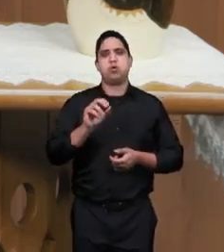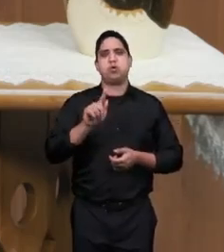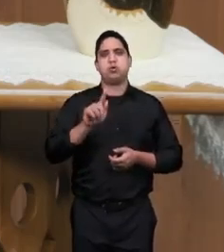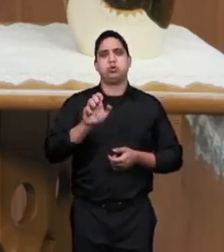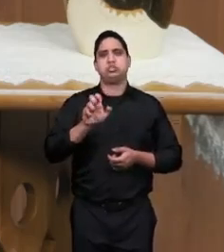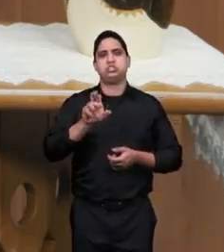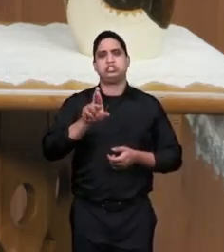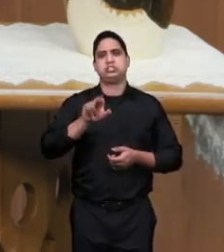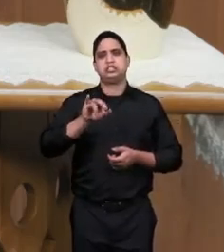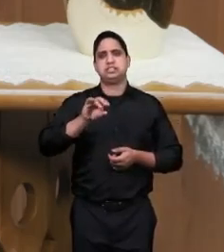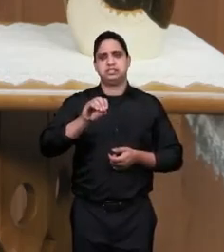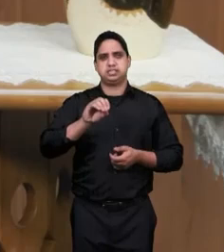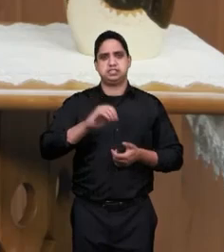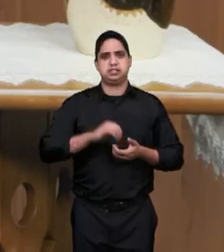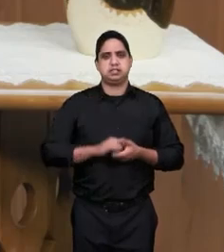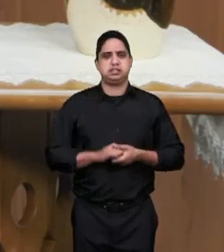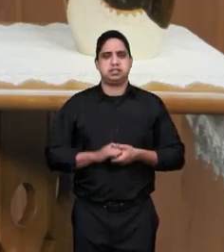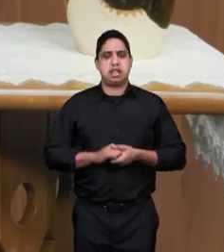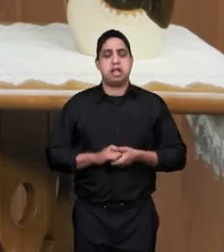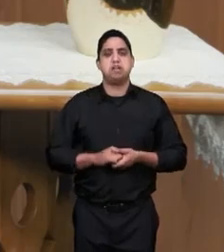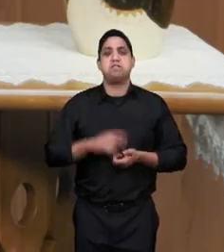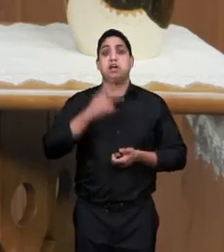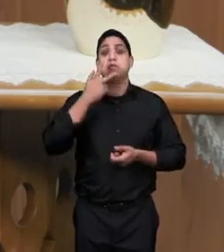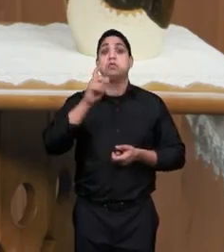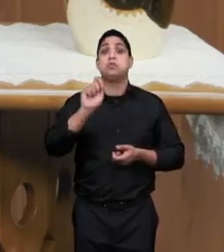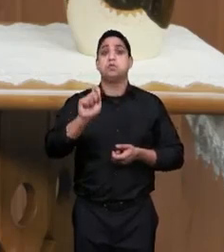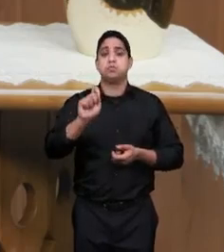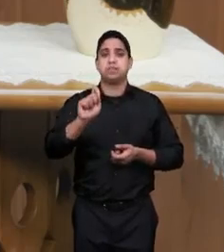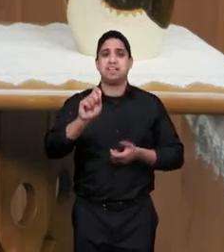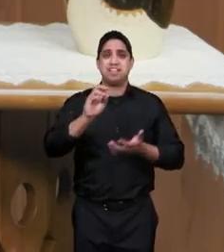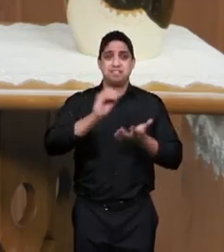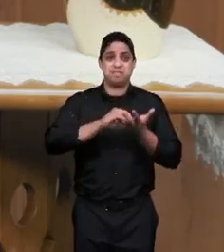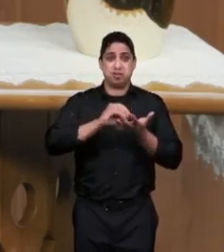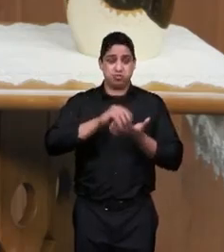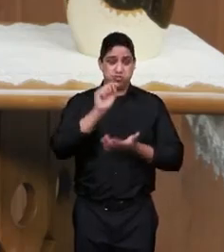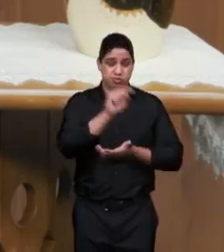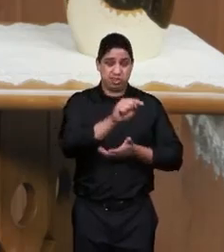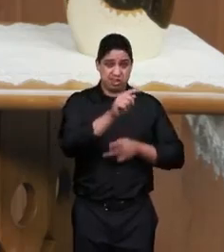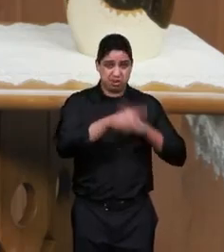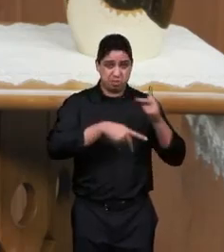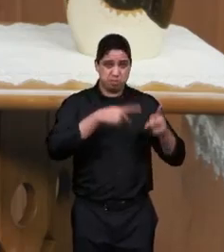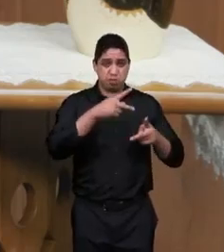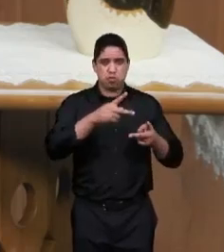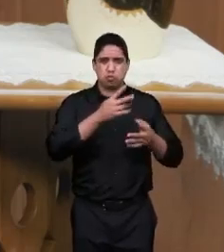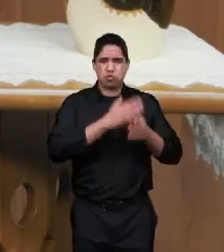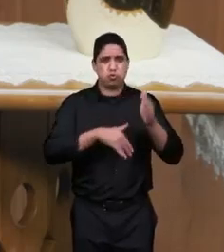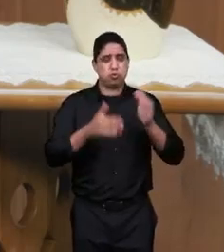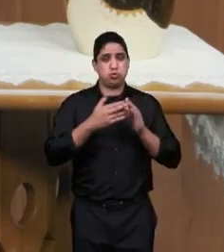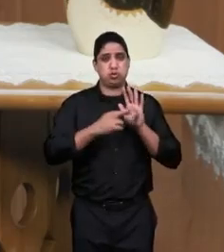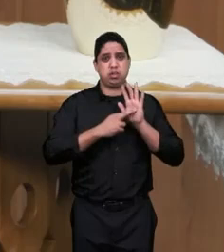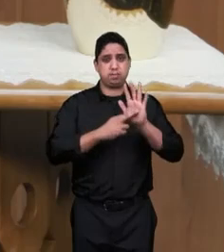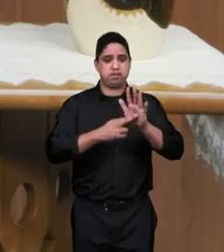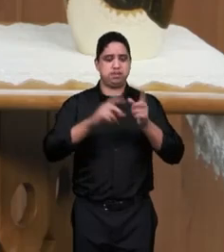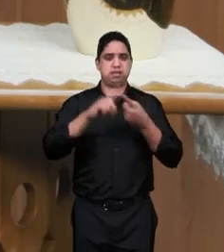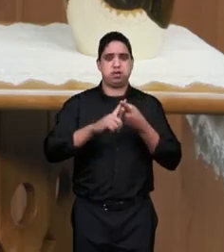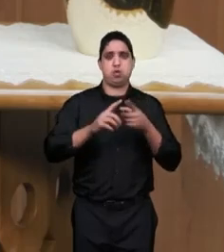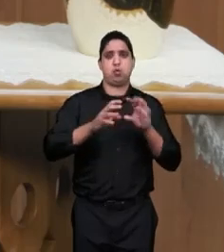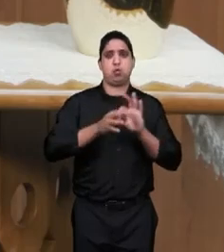says, the collaboration says, they lacked everything that represents